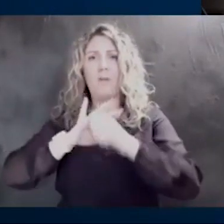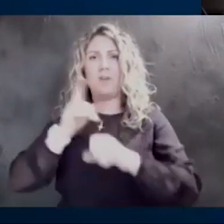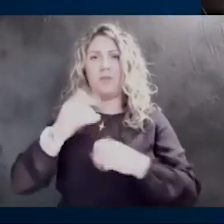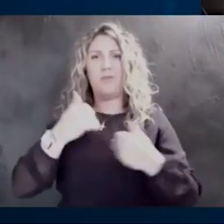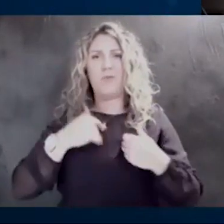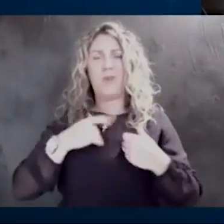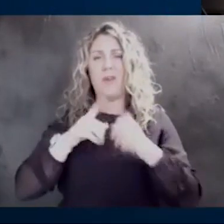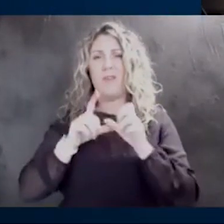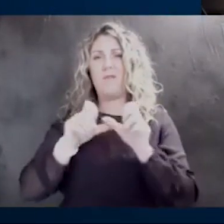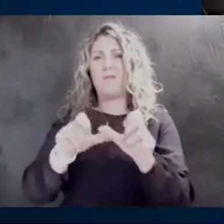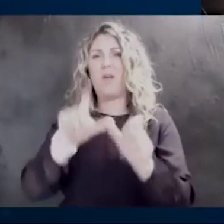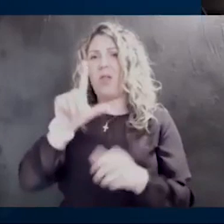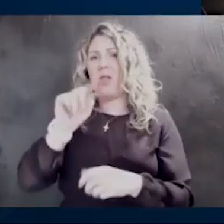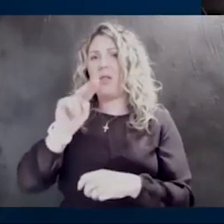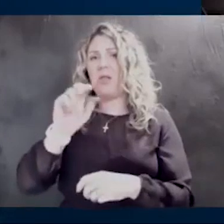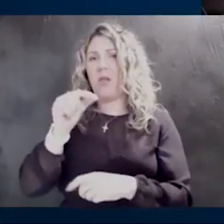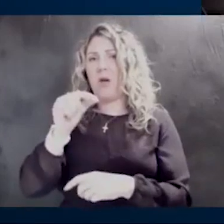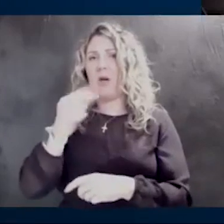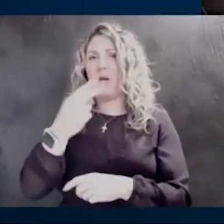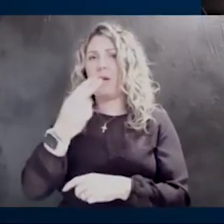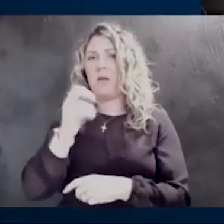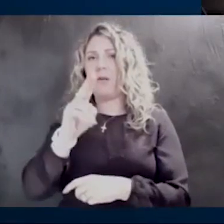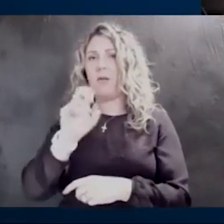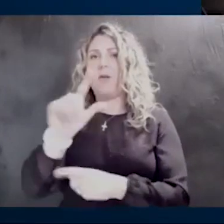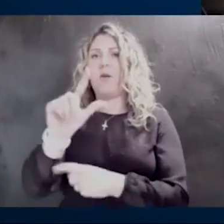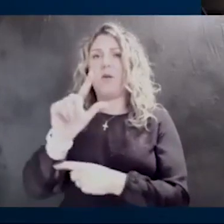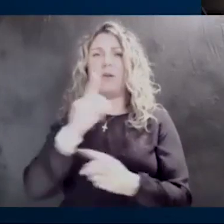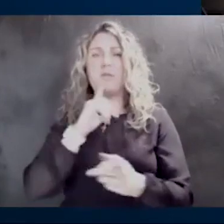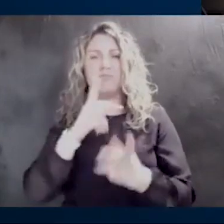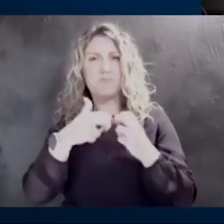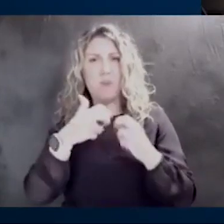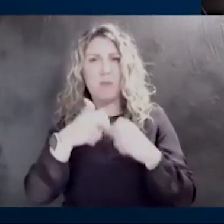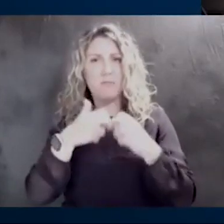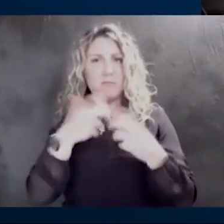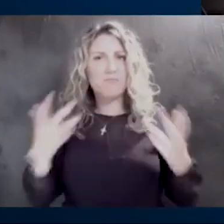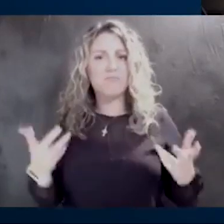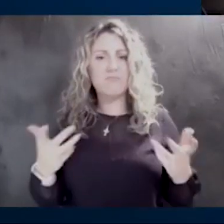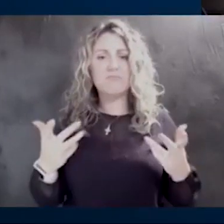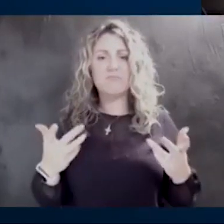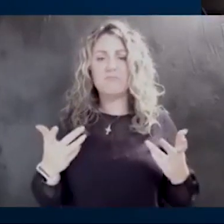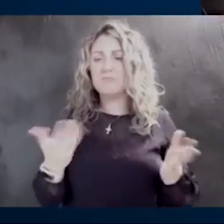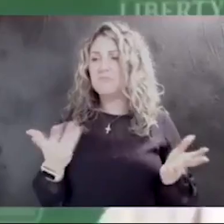problems? Guys, what do you think? How about long haul syndrome, Raghu?